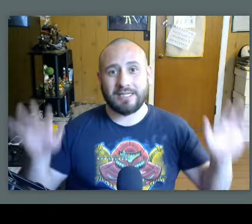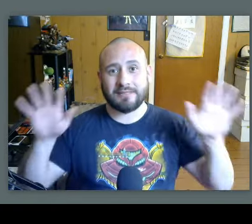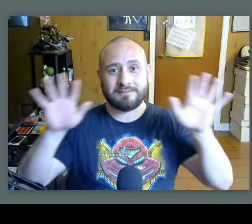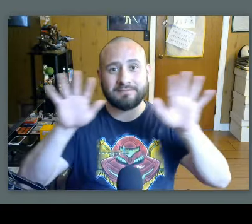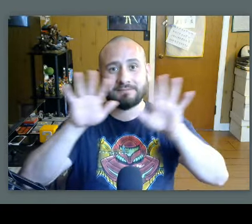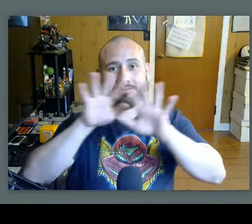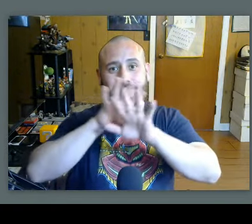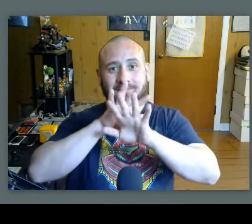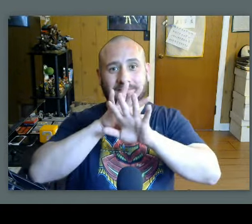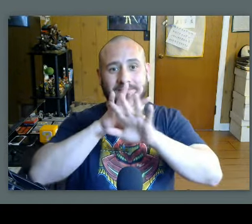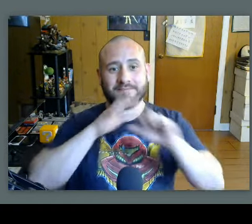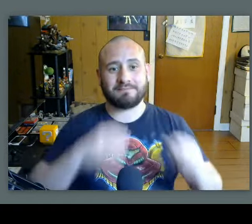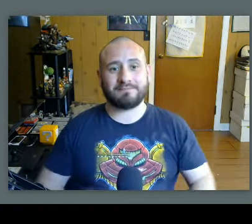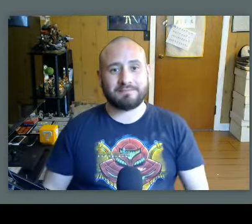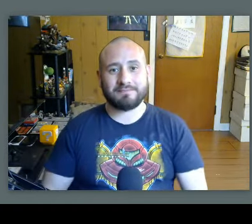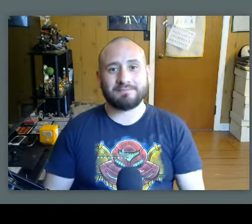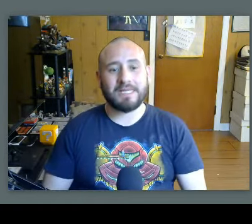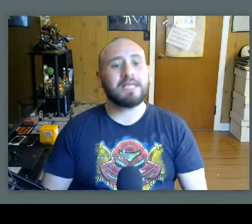like,